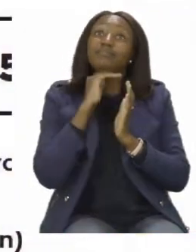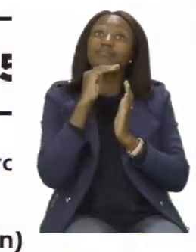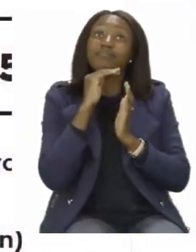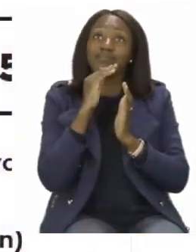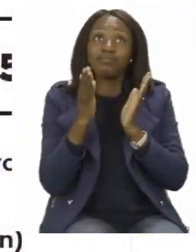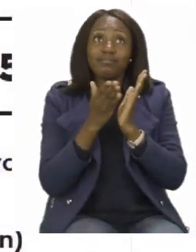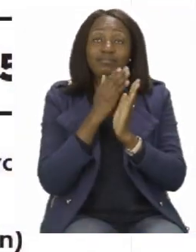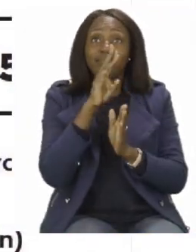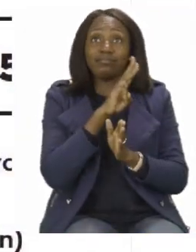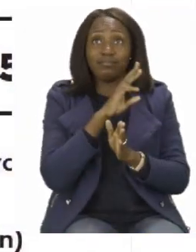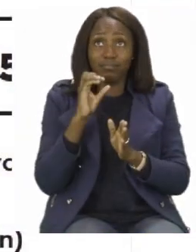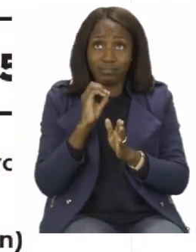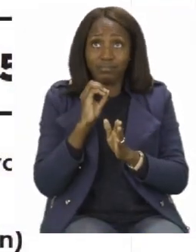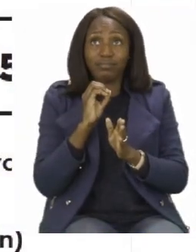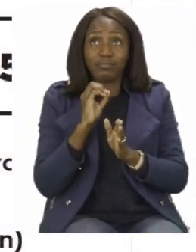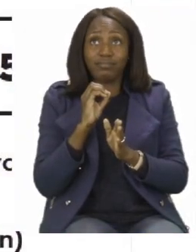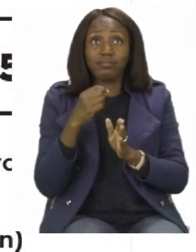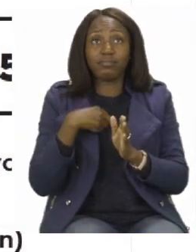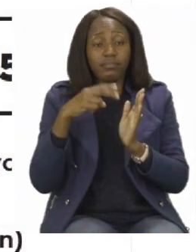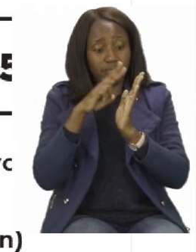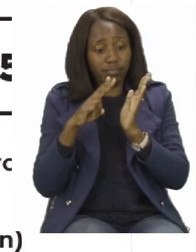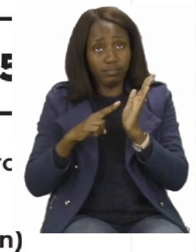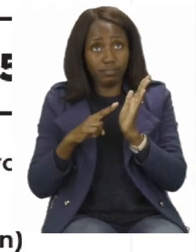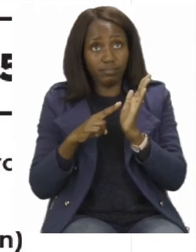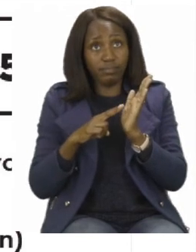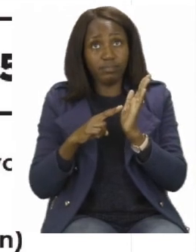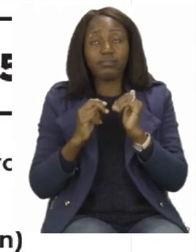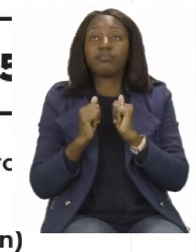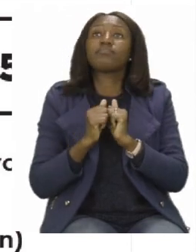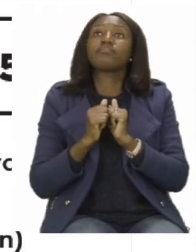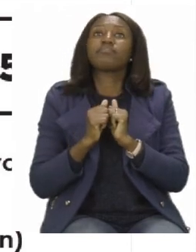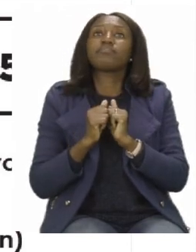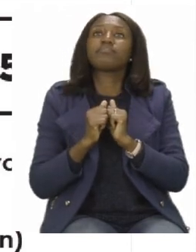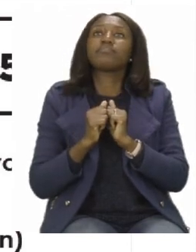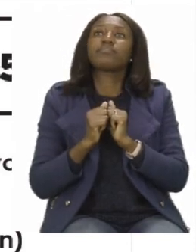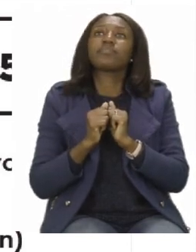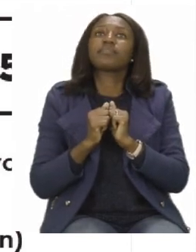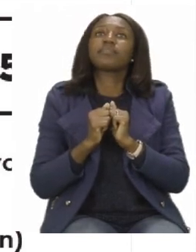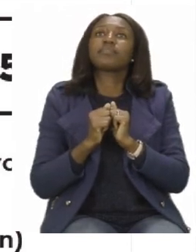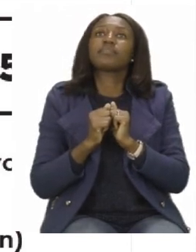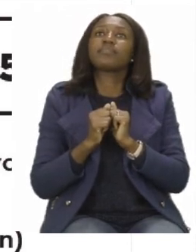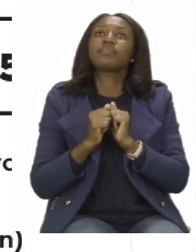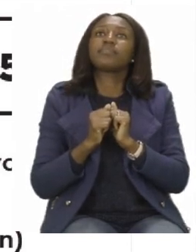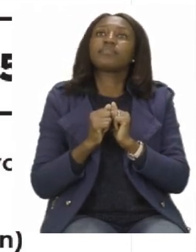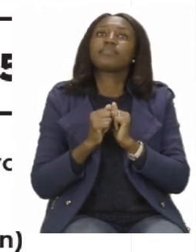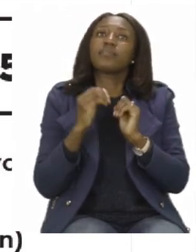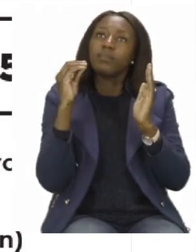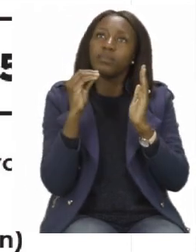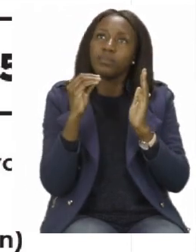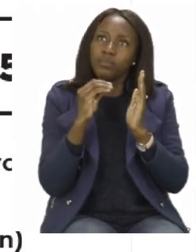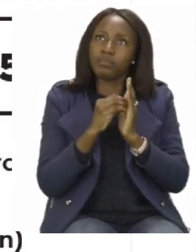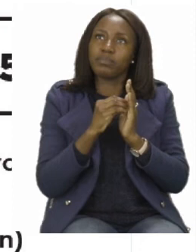30, and I am going to read the first part with you, and I am going to put in